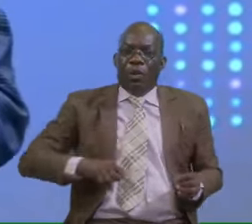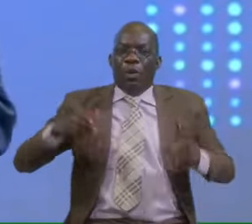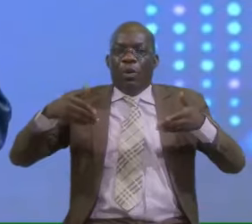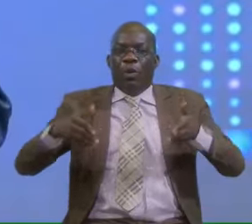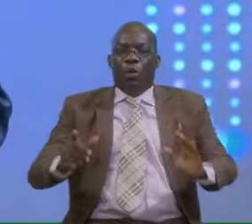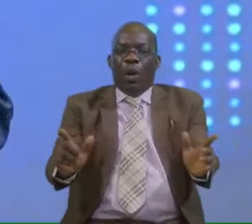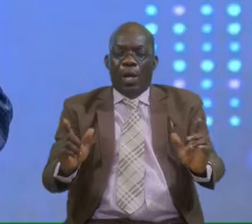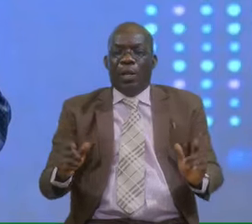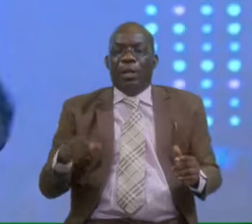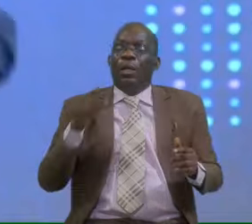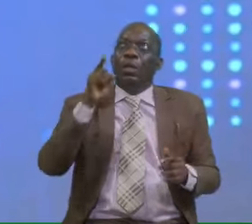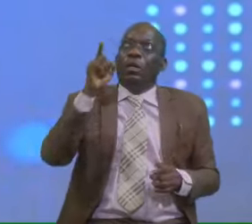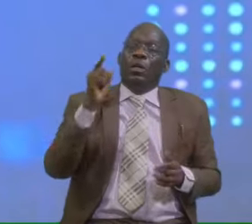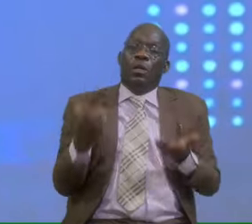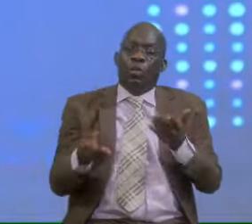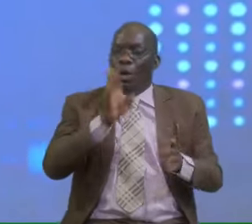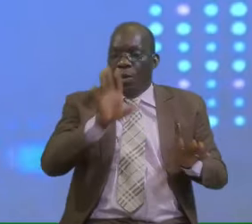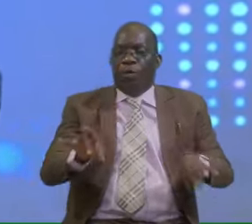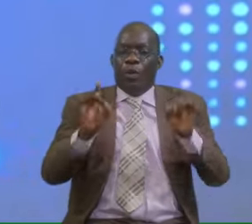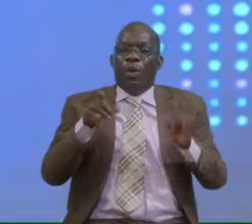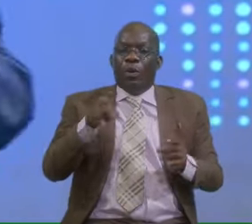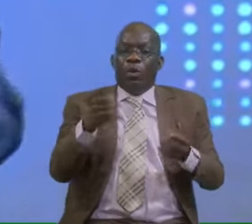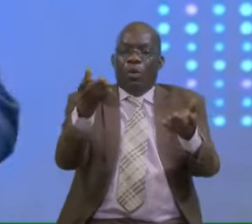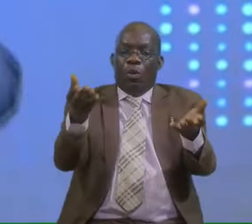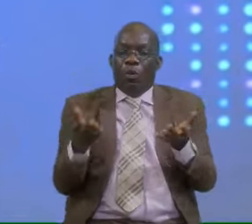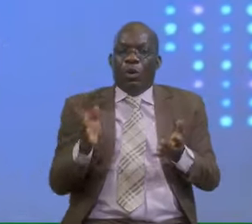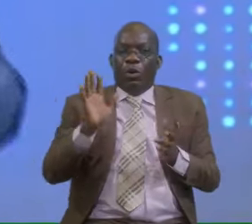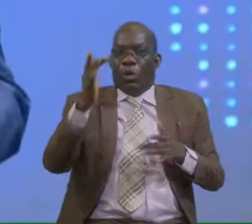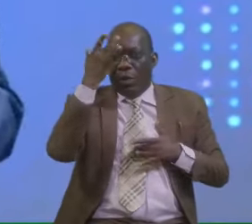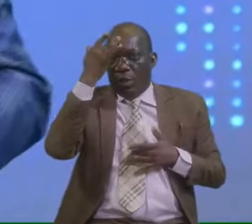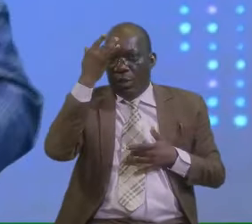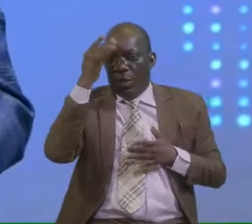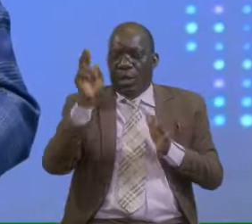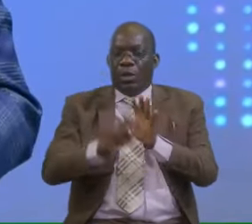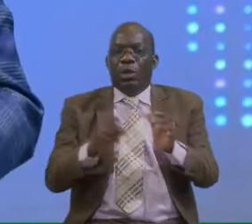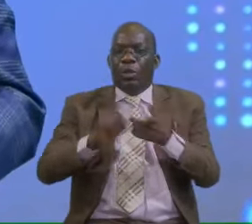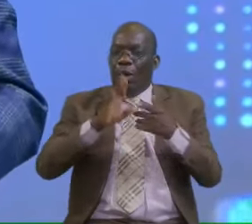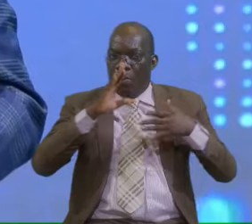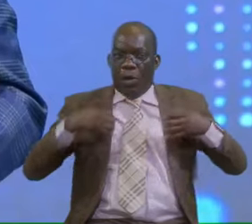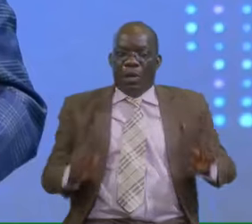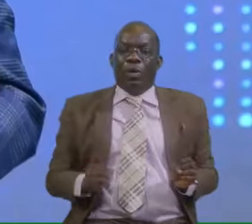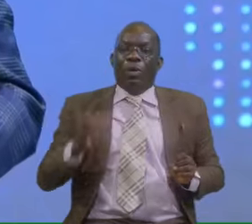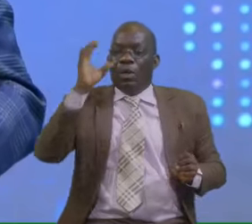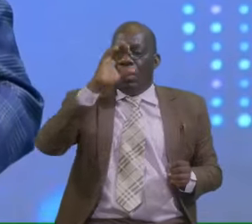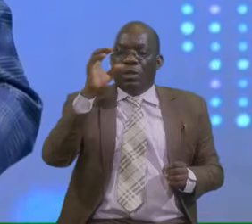he may be found. You want your sickness to be healed? Seek ye the Lord while he may